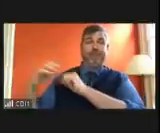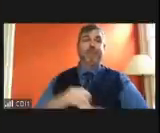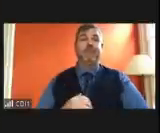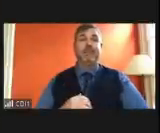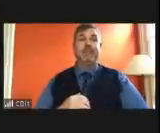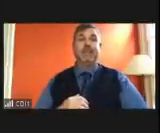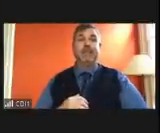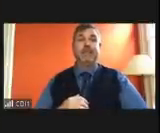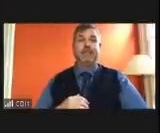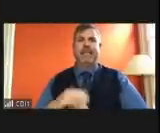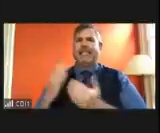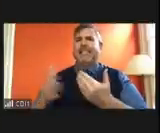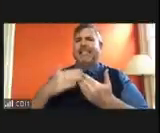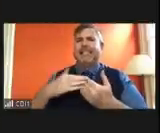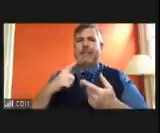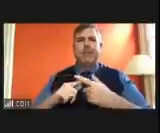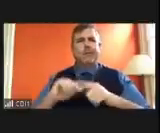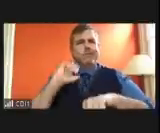slide.